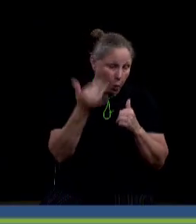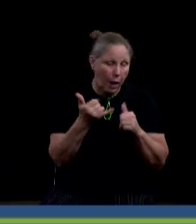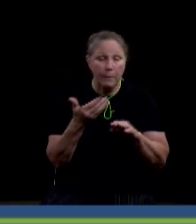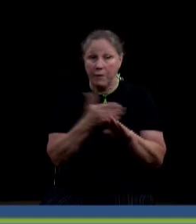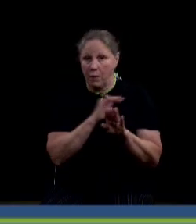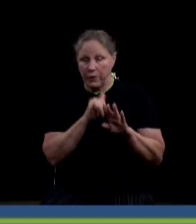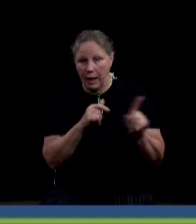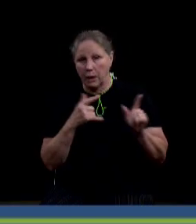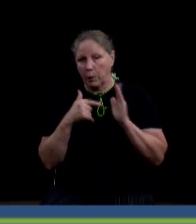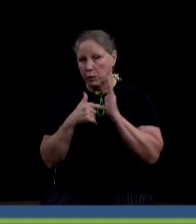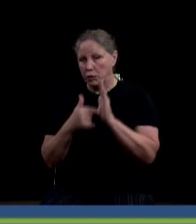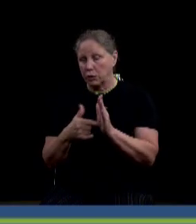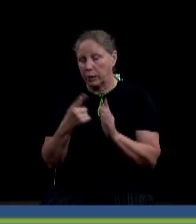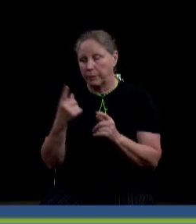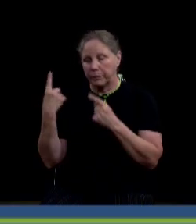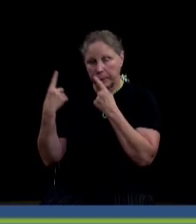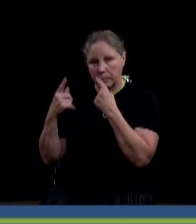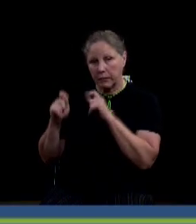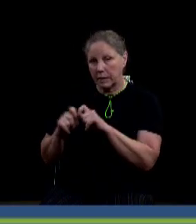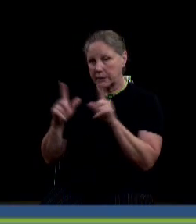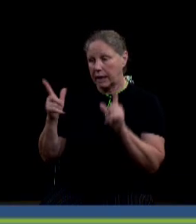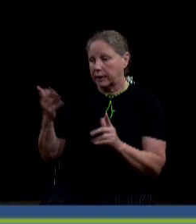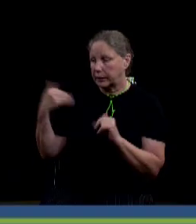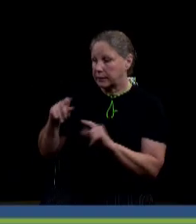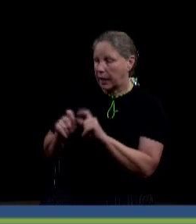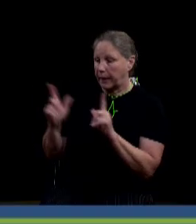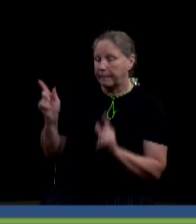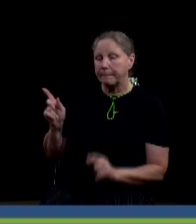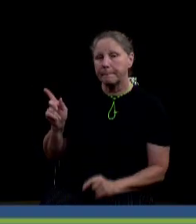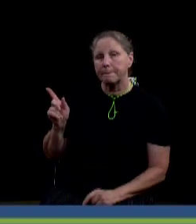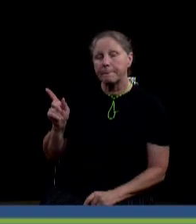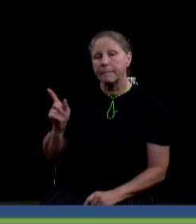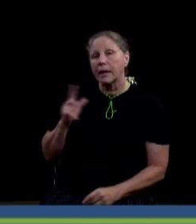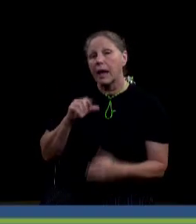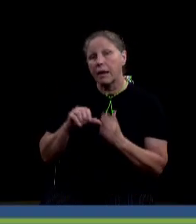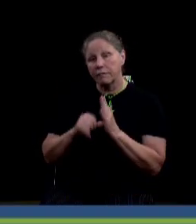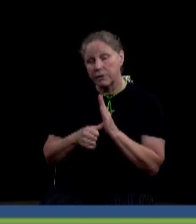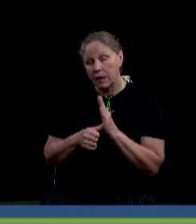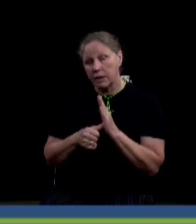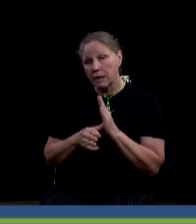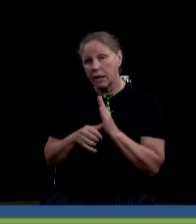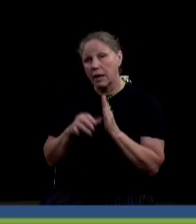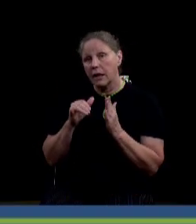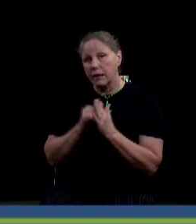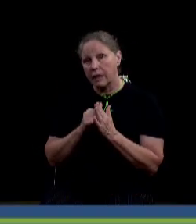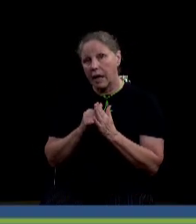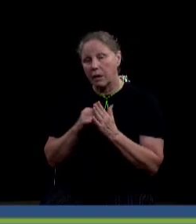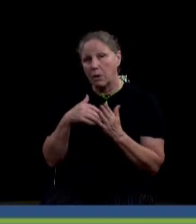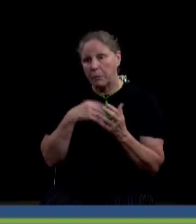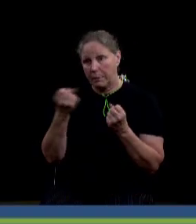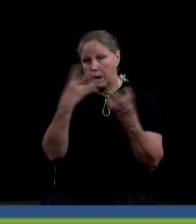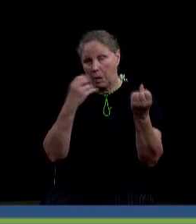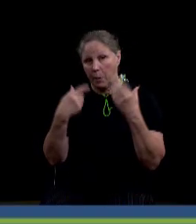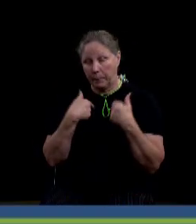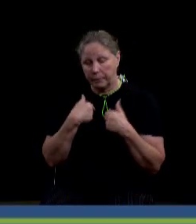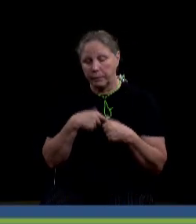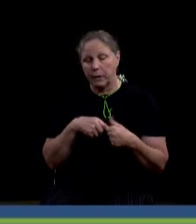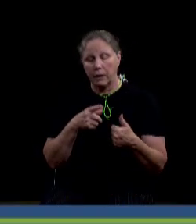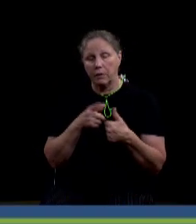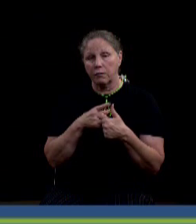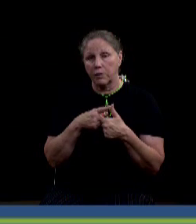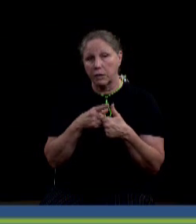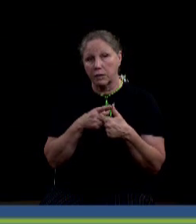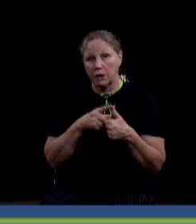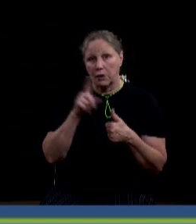slide, that emphasizes some of the quotes that we received. The first one is the governor of Texas. He says, to state